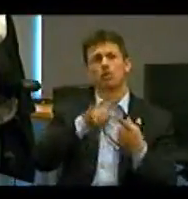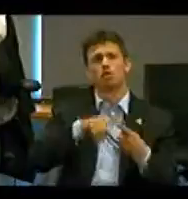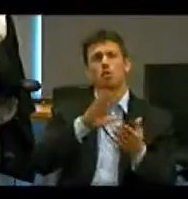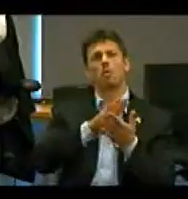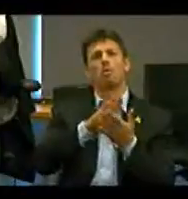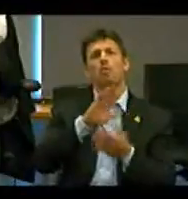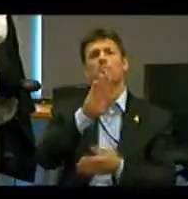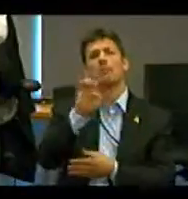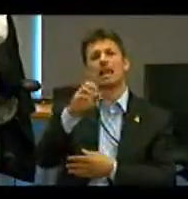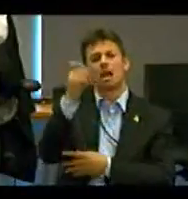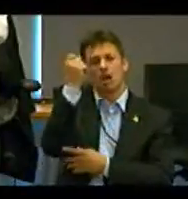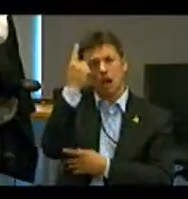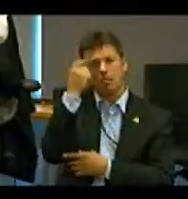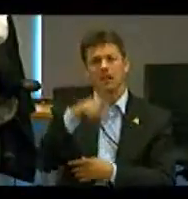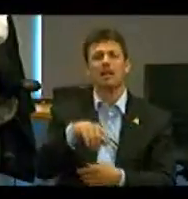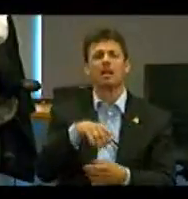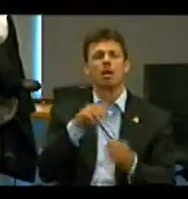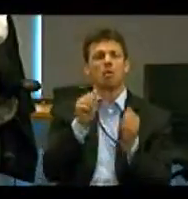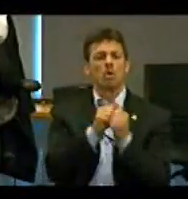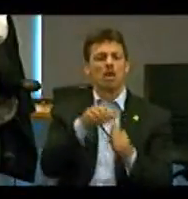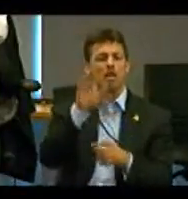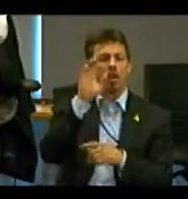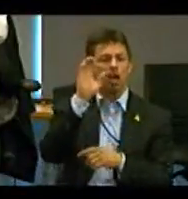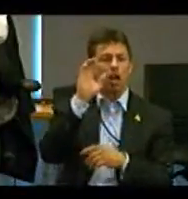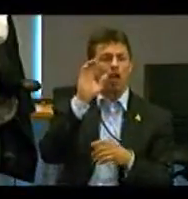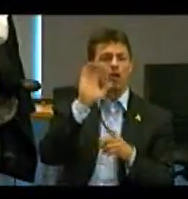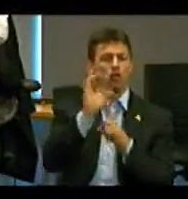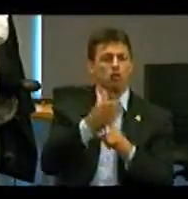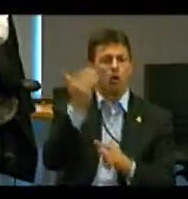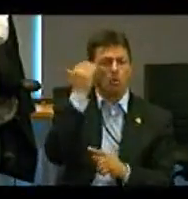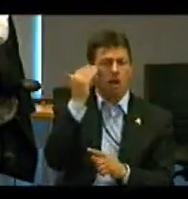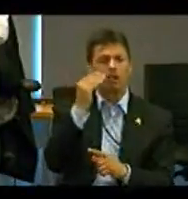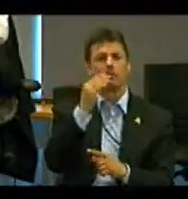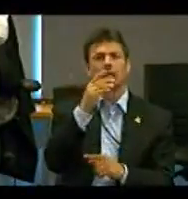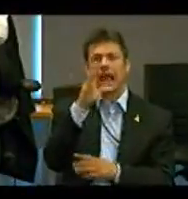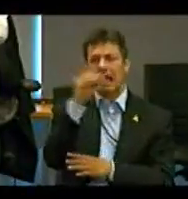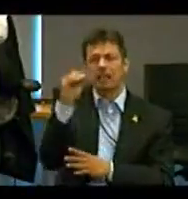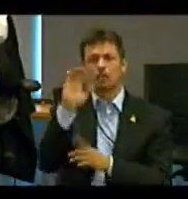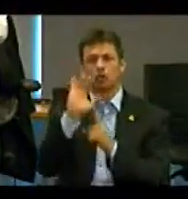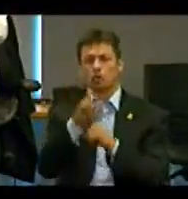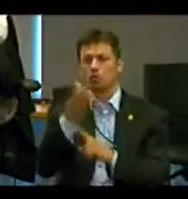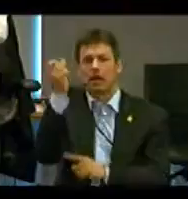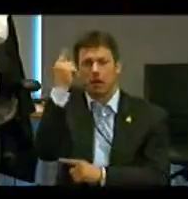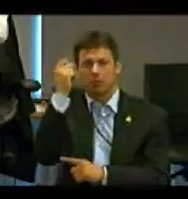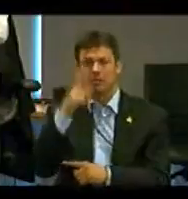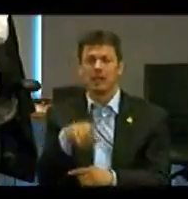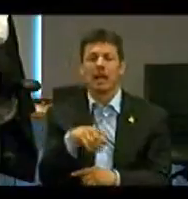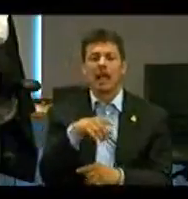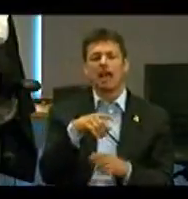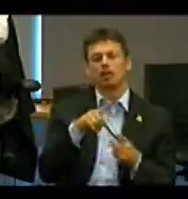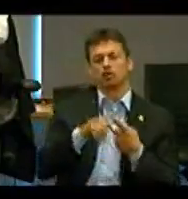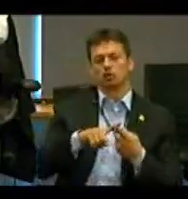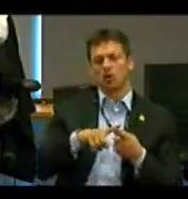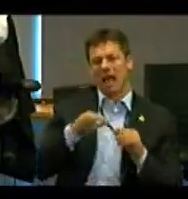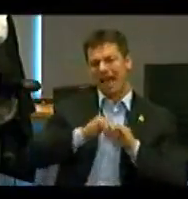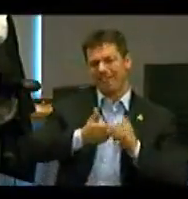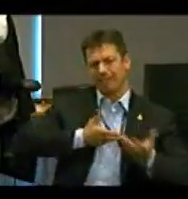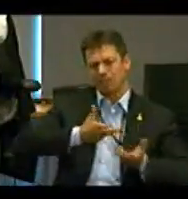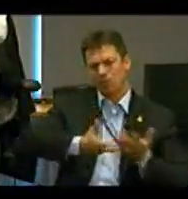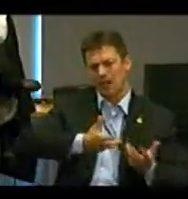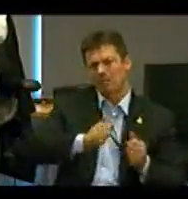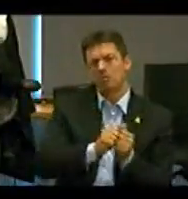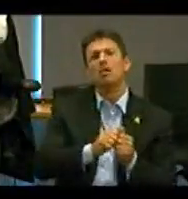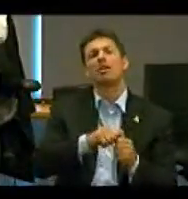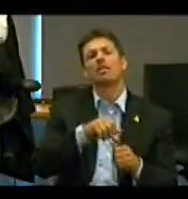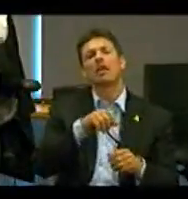terms of cultural awareness and cultural competency, and to really address discipline as an educational issue to